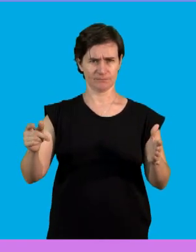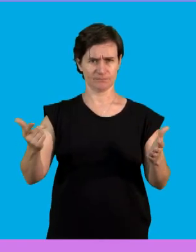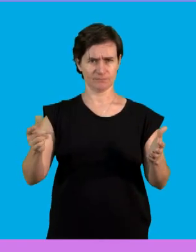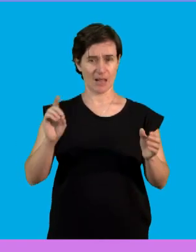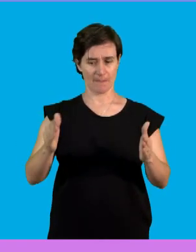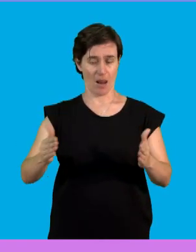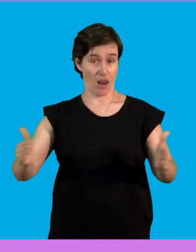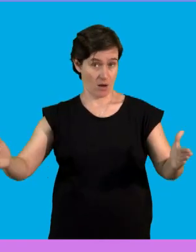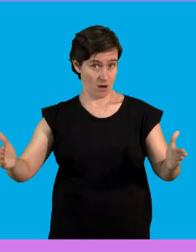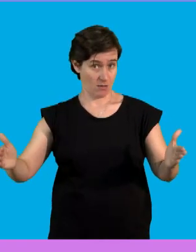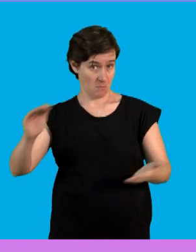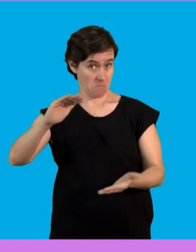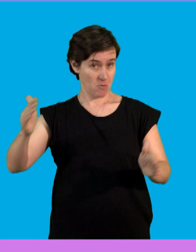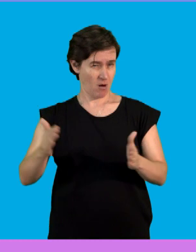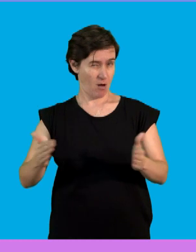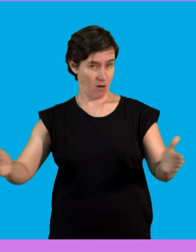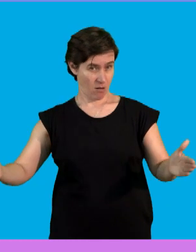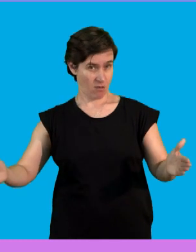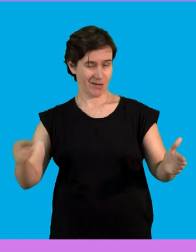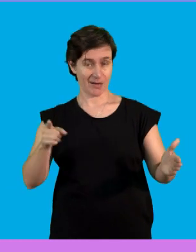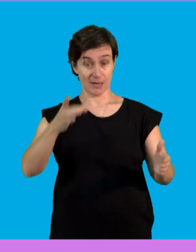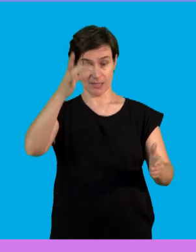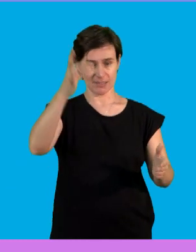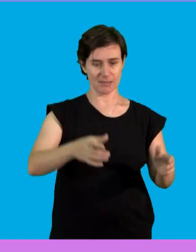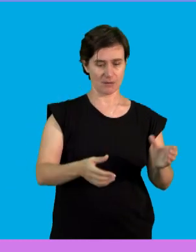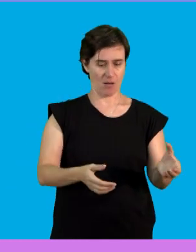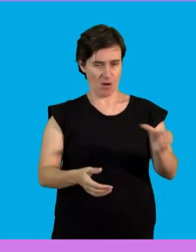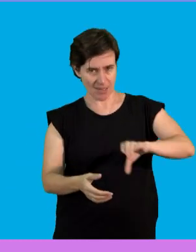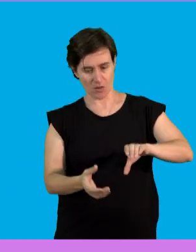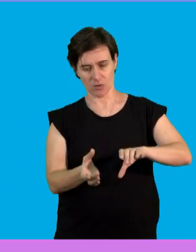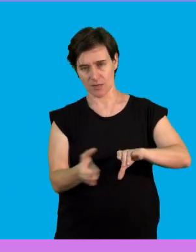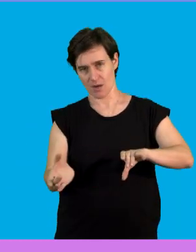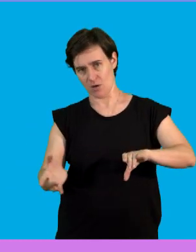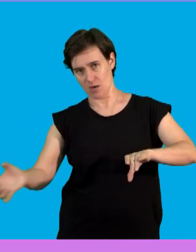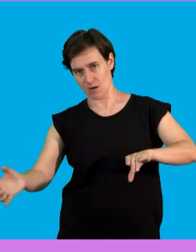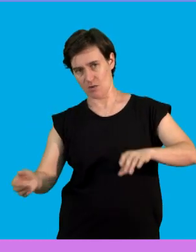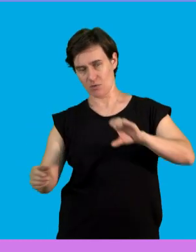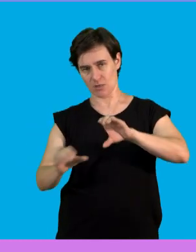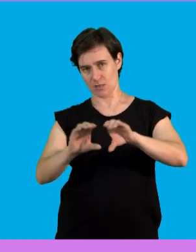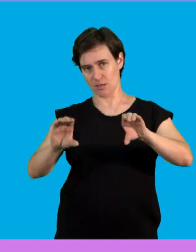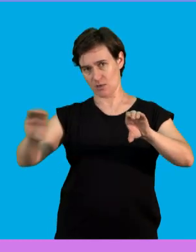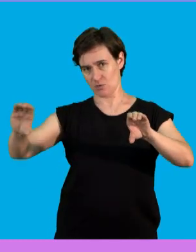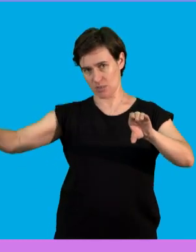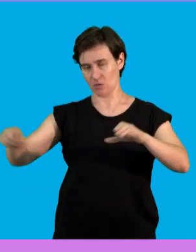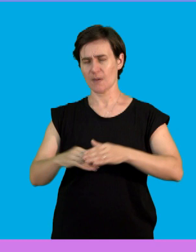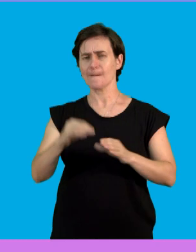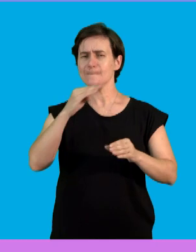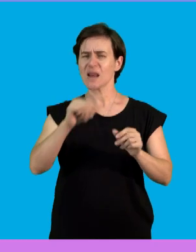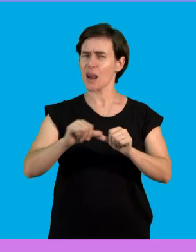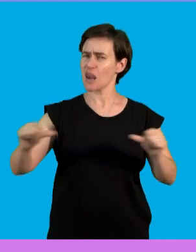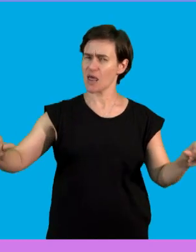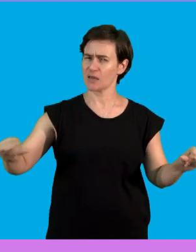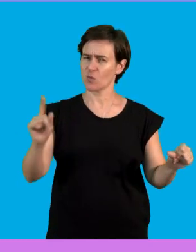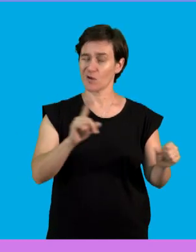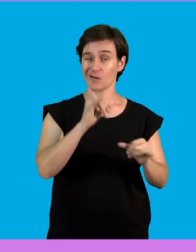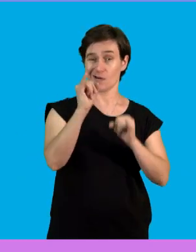quite a bit longer and the cans are laying down. So the length of the box is going